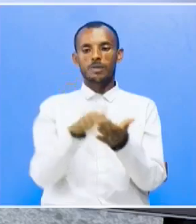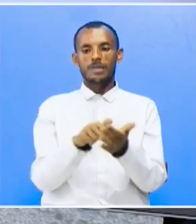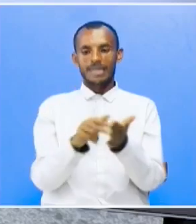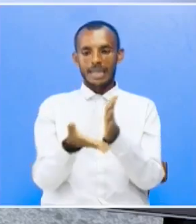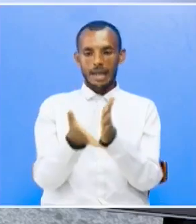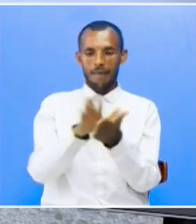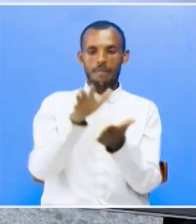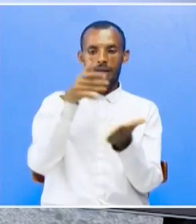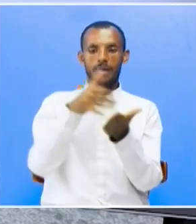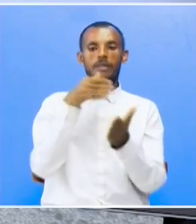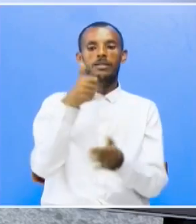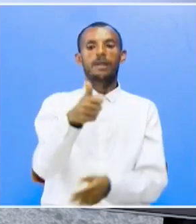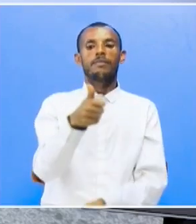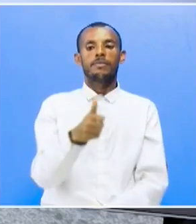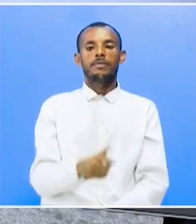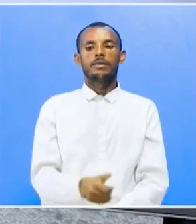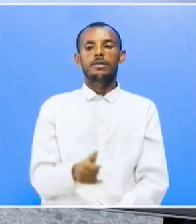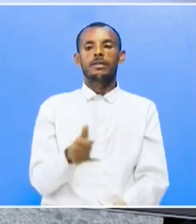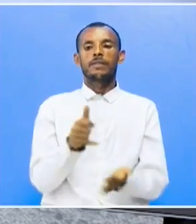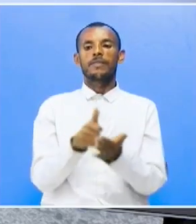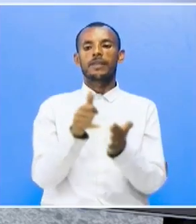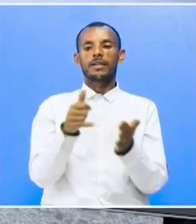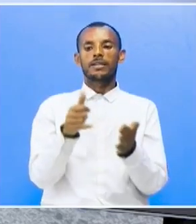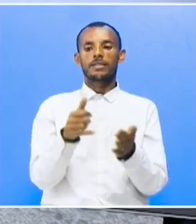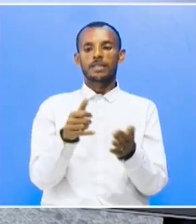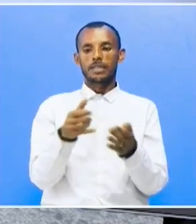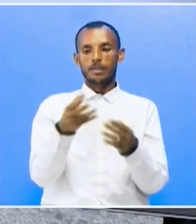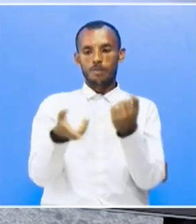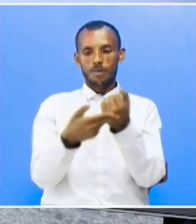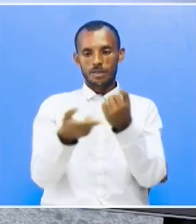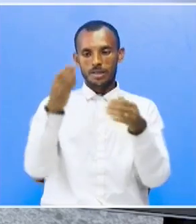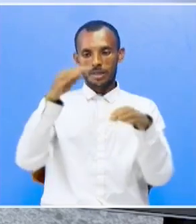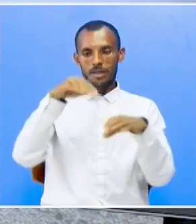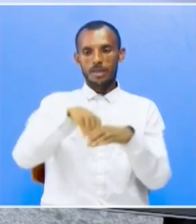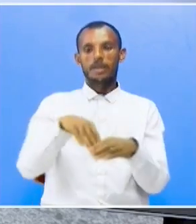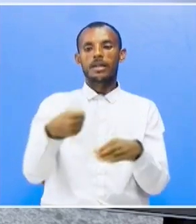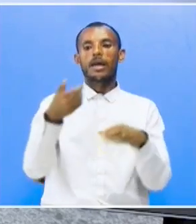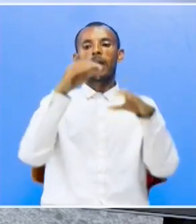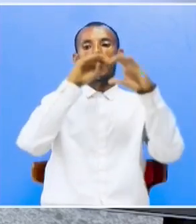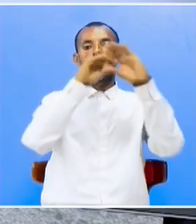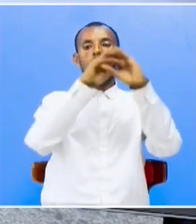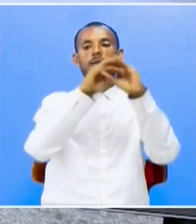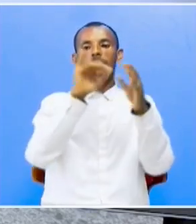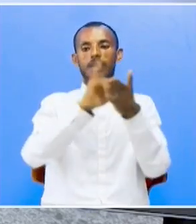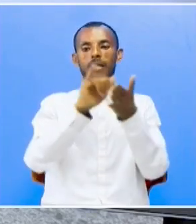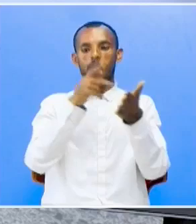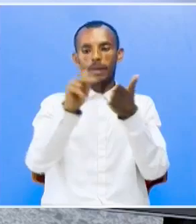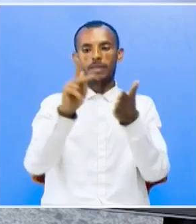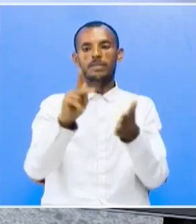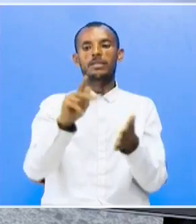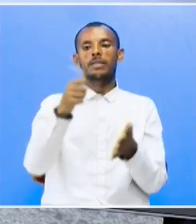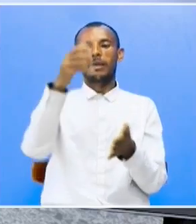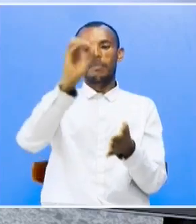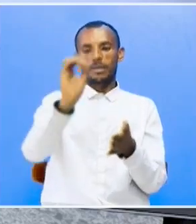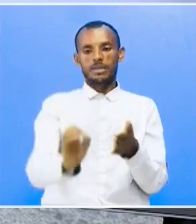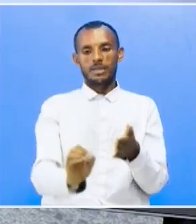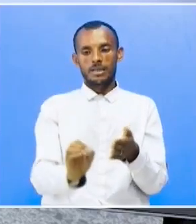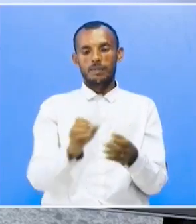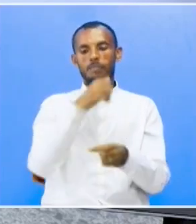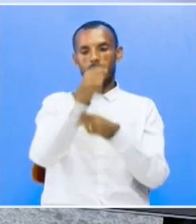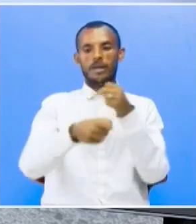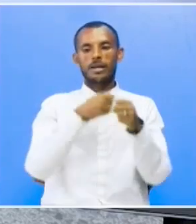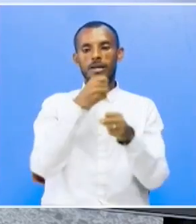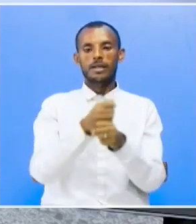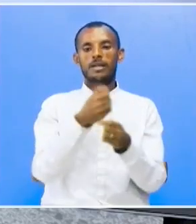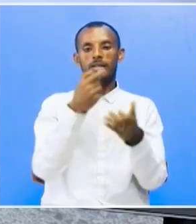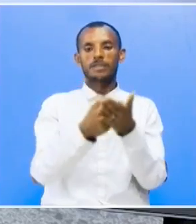itself. If it is deposited in a bank that pays 10% simple interest per year. So in